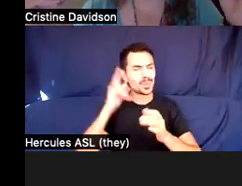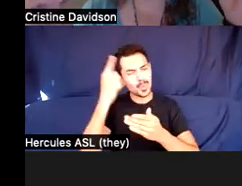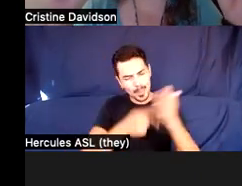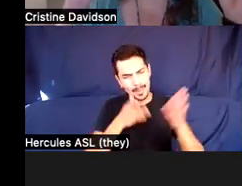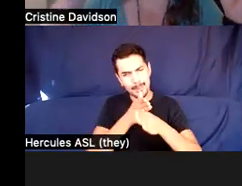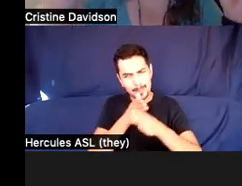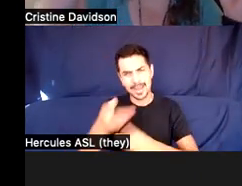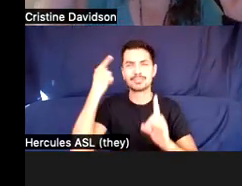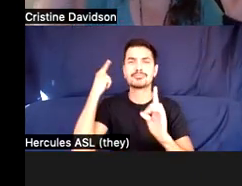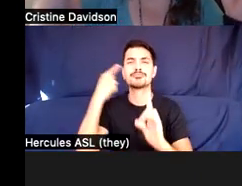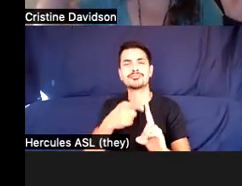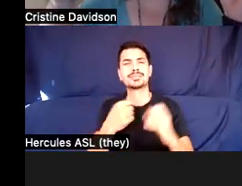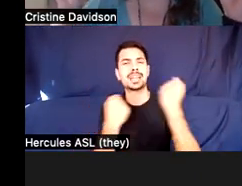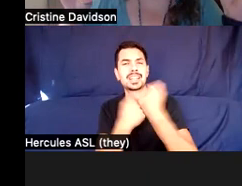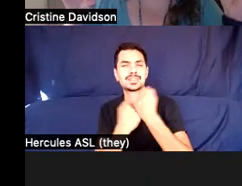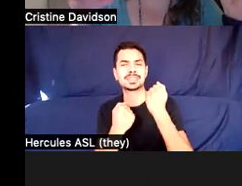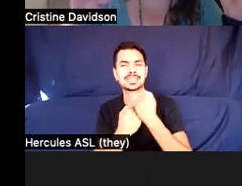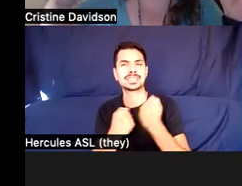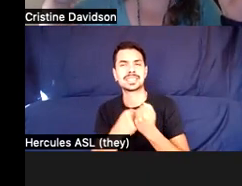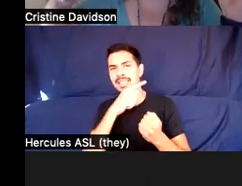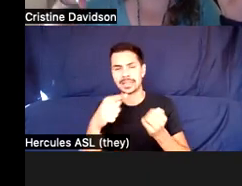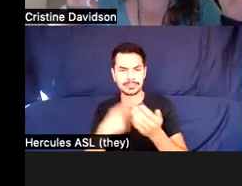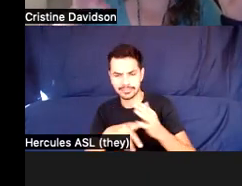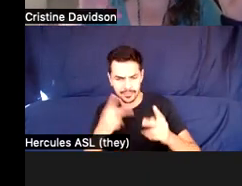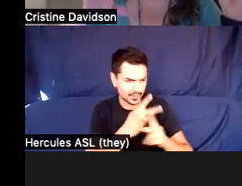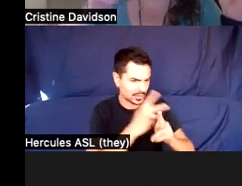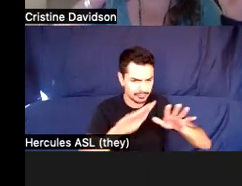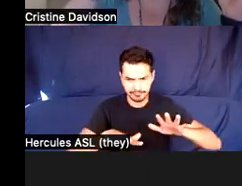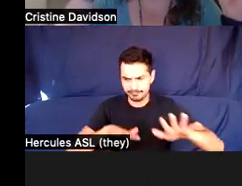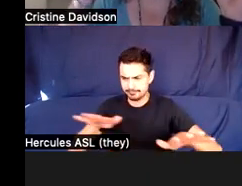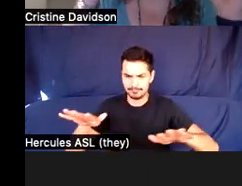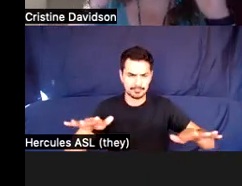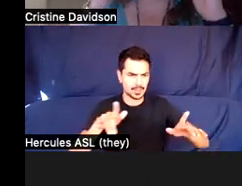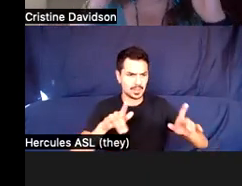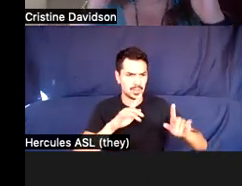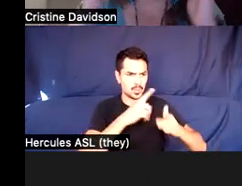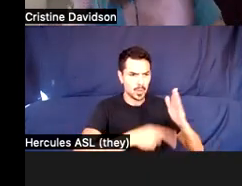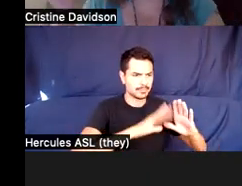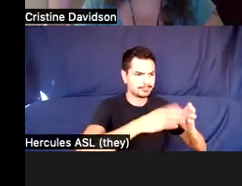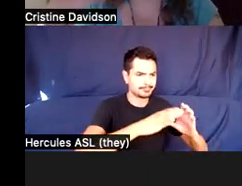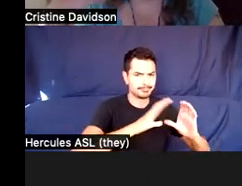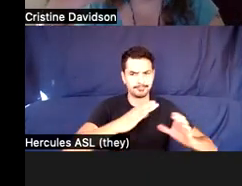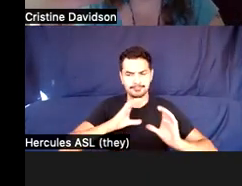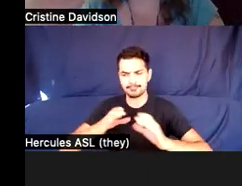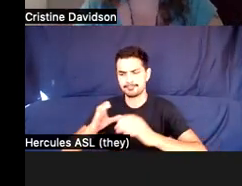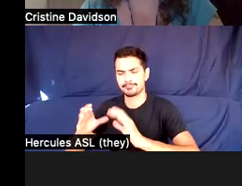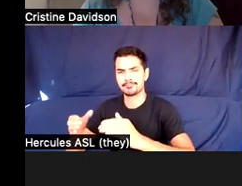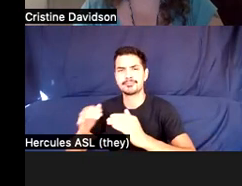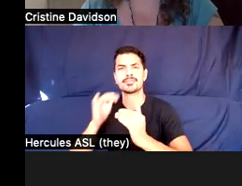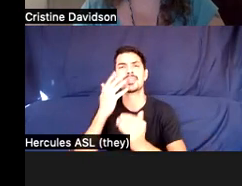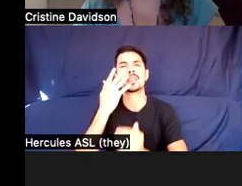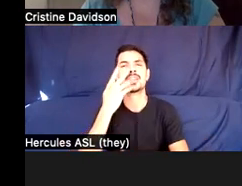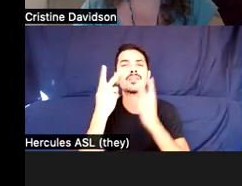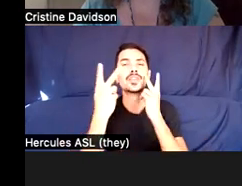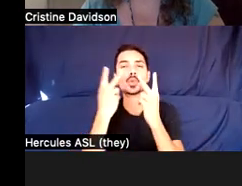right? And they kind of just mapped it out a little bit to give us like a little map or a little graphic, just to kind of help frame things